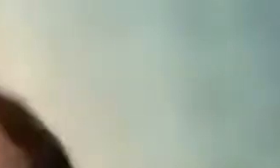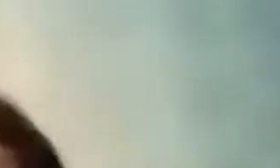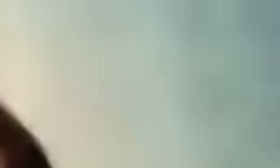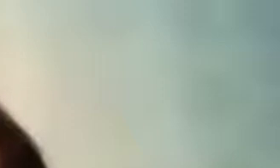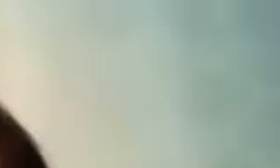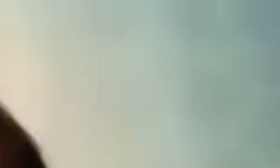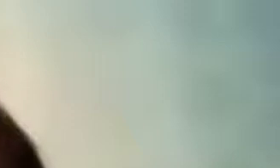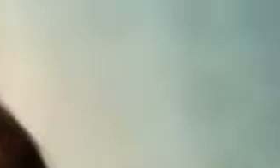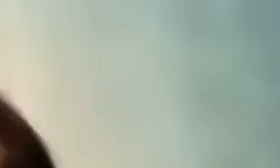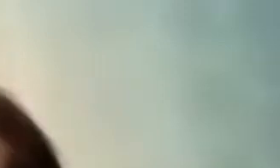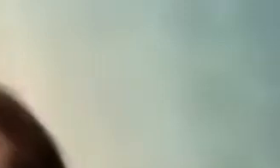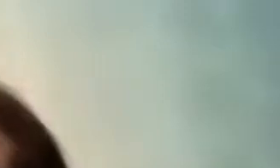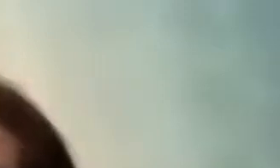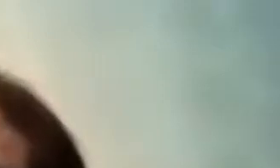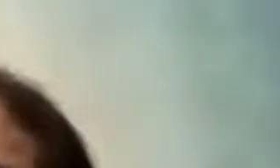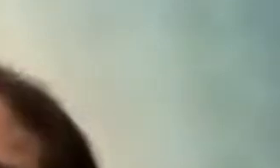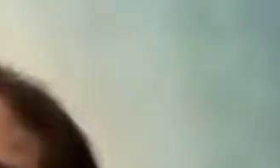our first speaker.